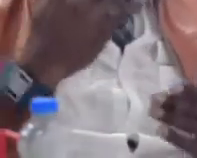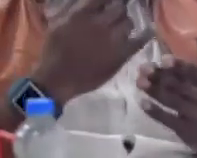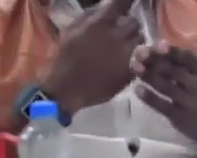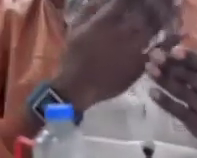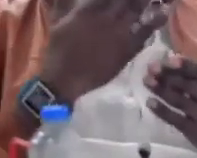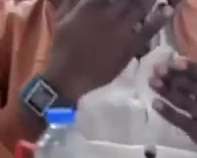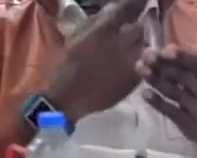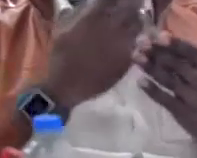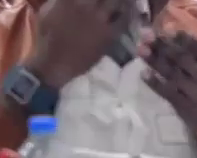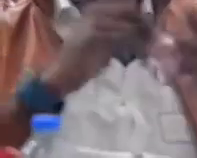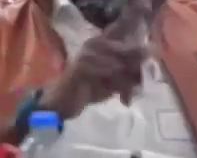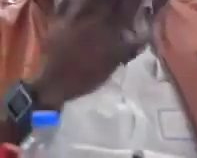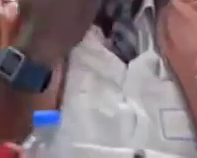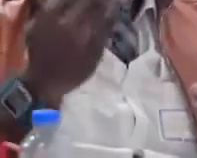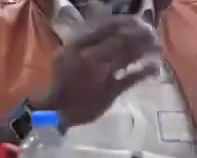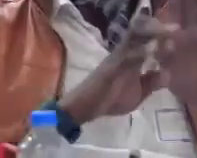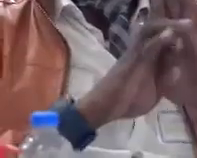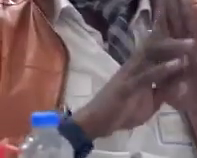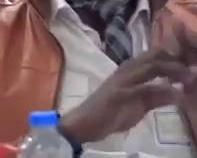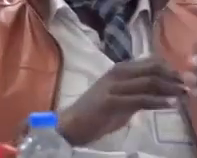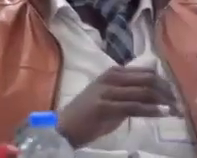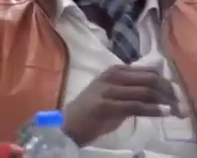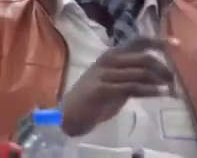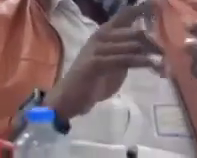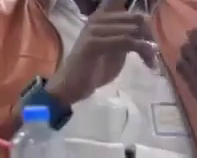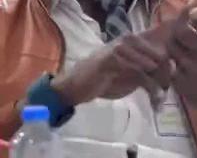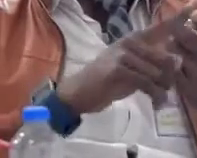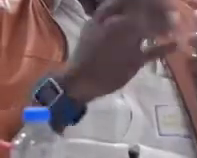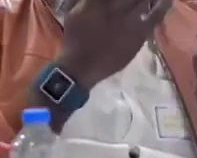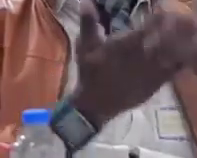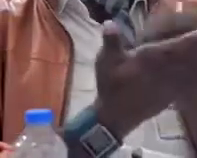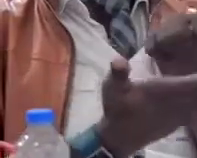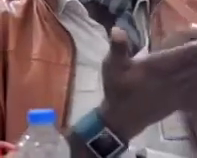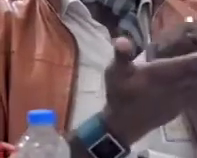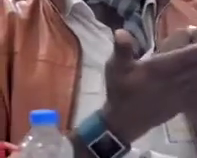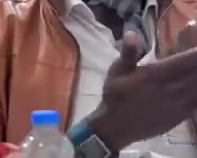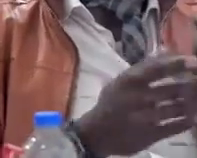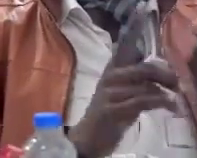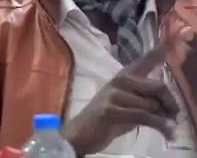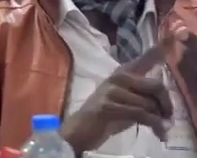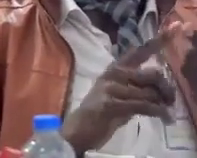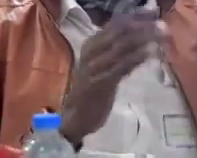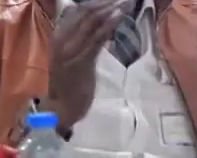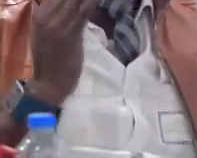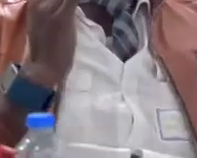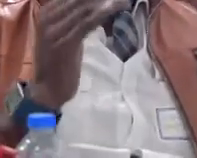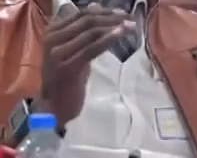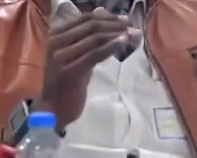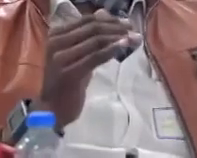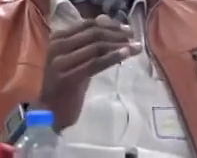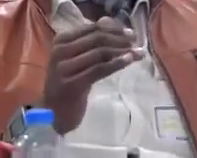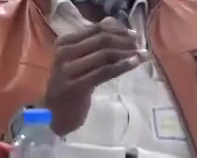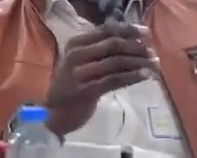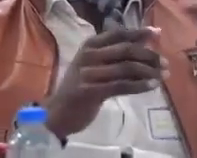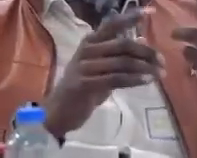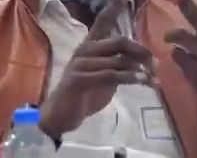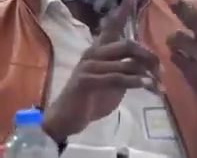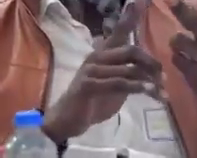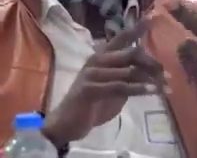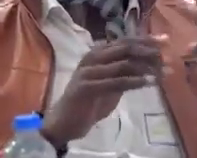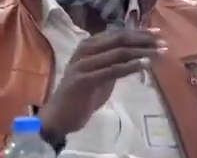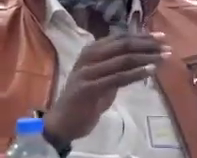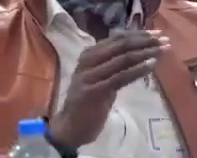in the Caribbean, I've examined the differences, and some of the difference I've seen, for example, the economy, the economic